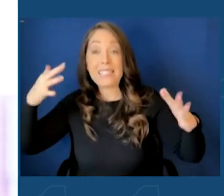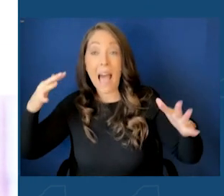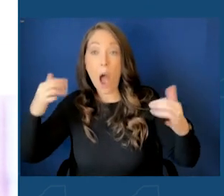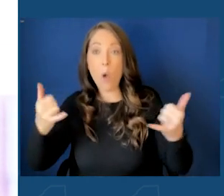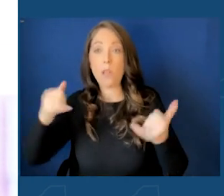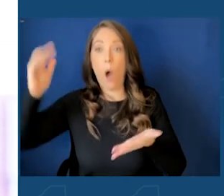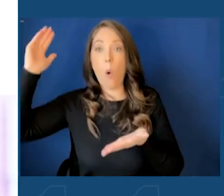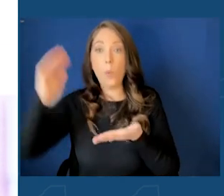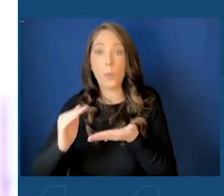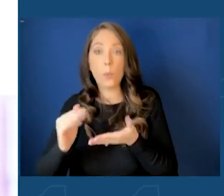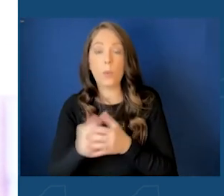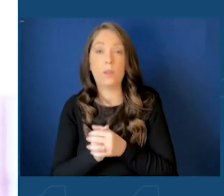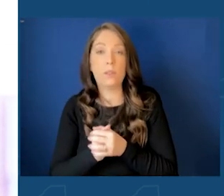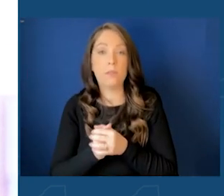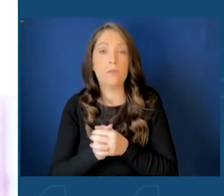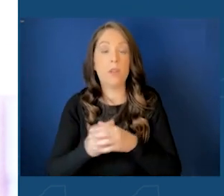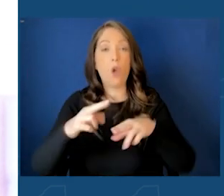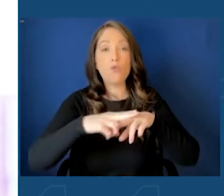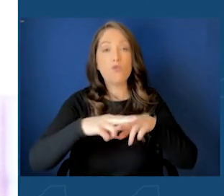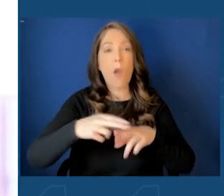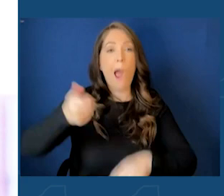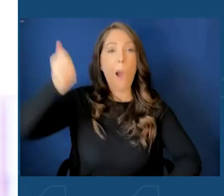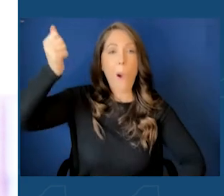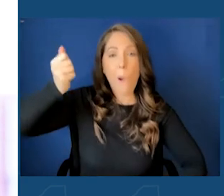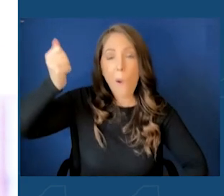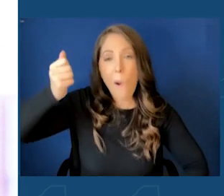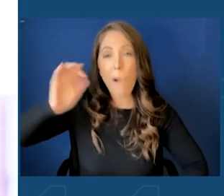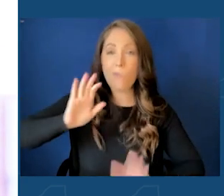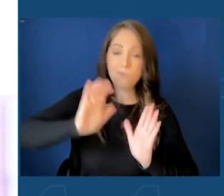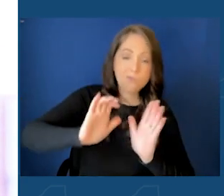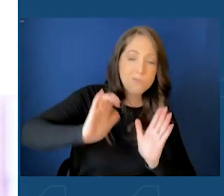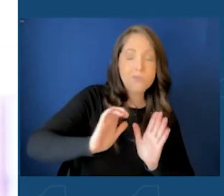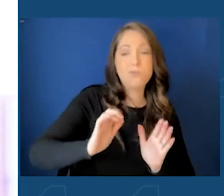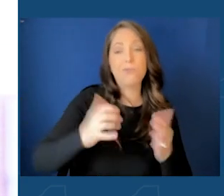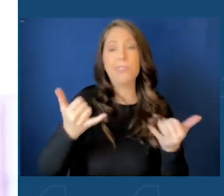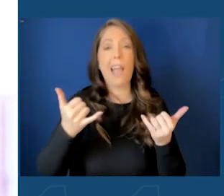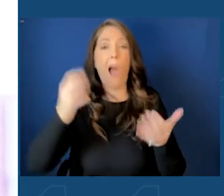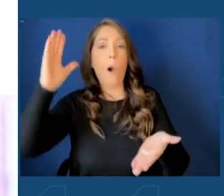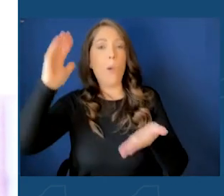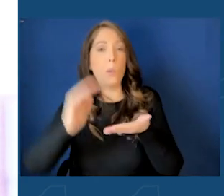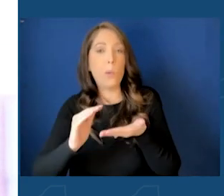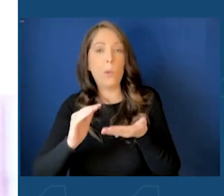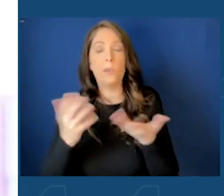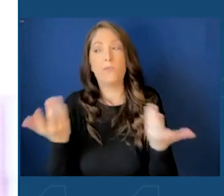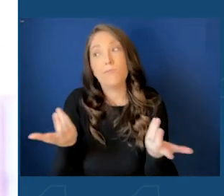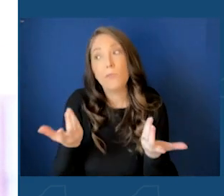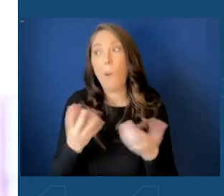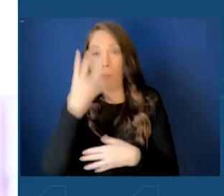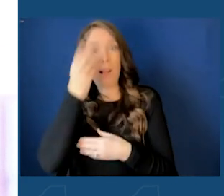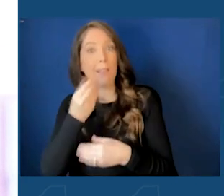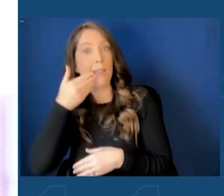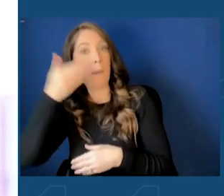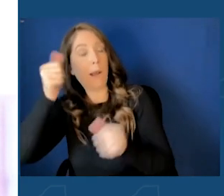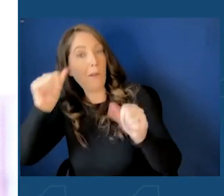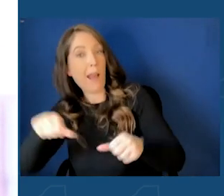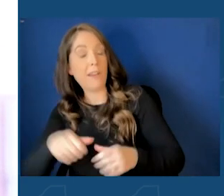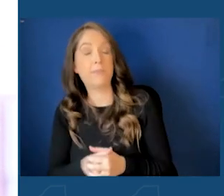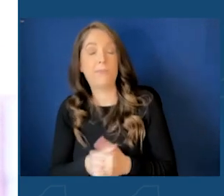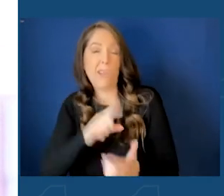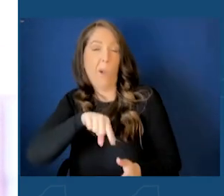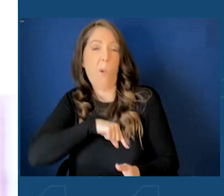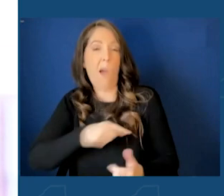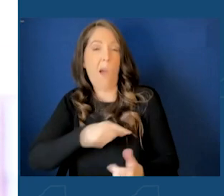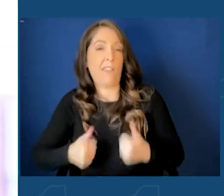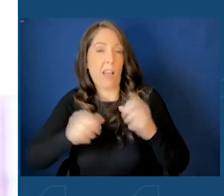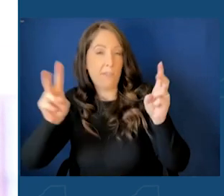horns and crossing bells, and just lets you sleep a little bit better. So that is also a quality of life issue. But we also engaged the neighbors and